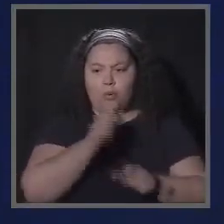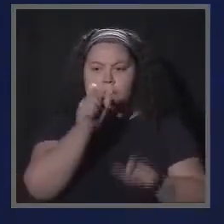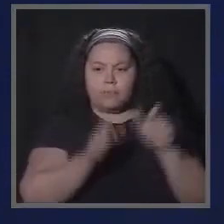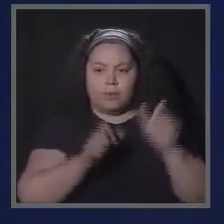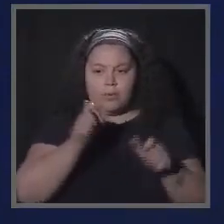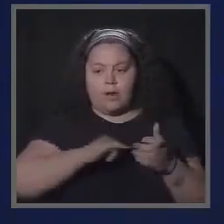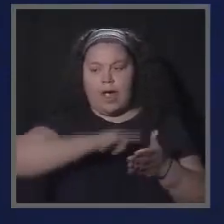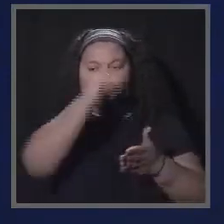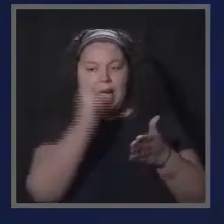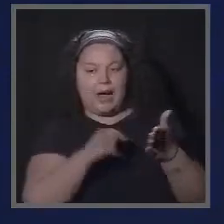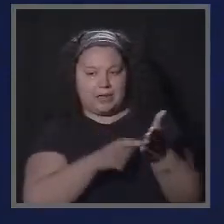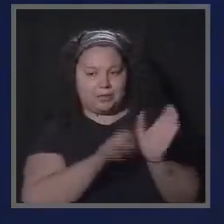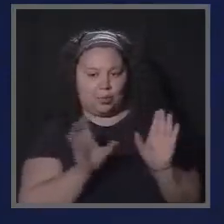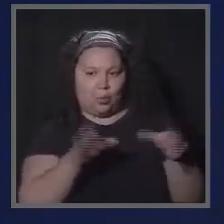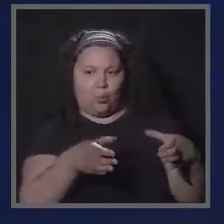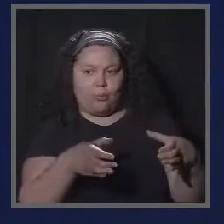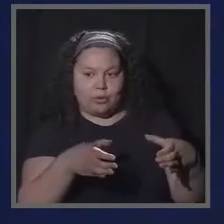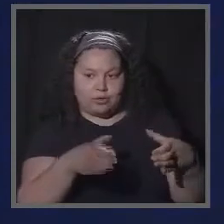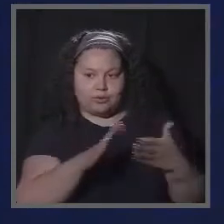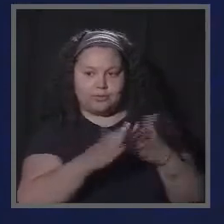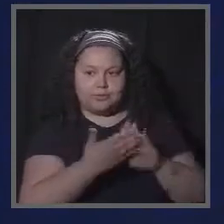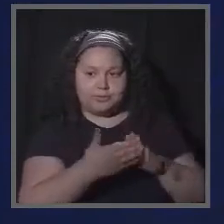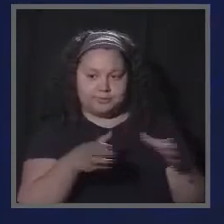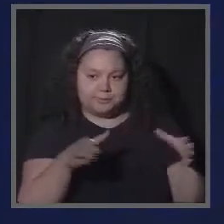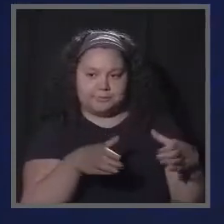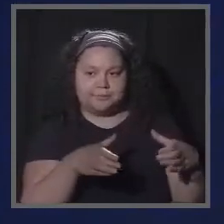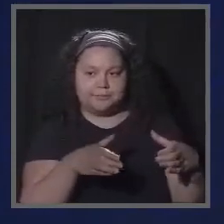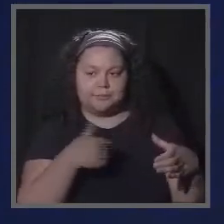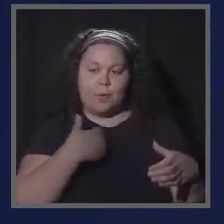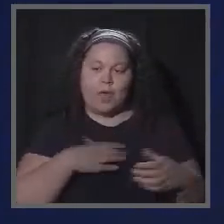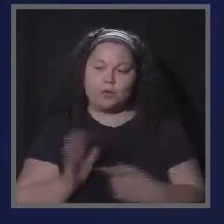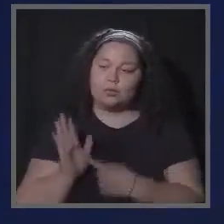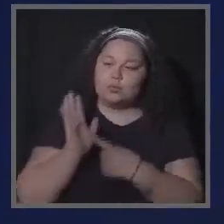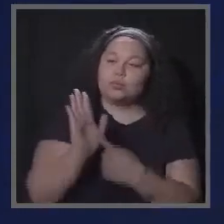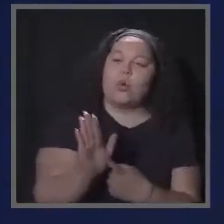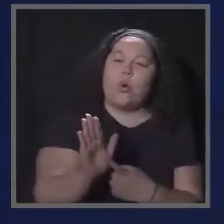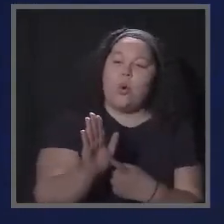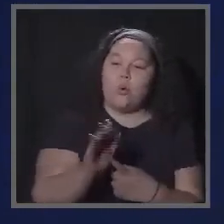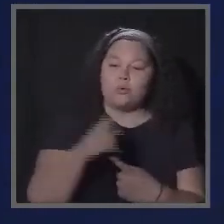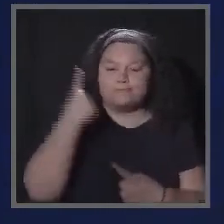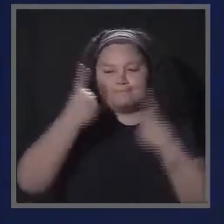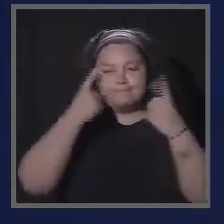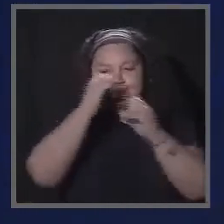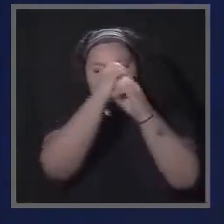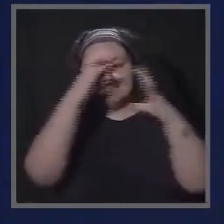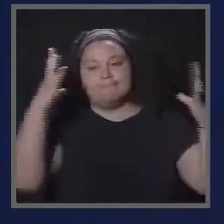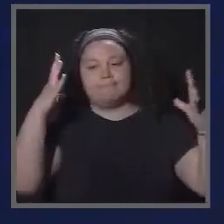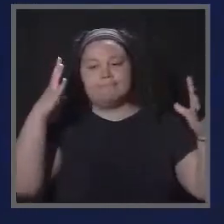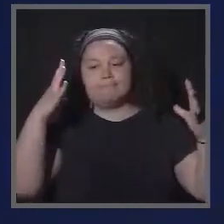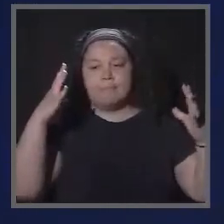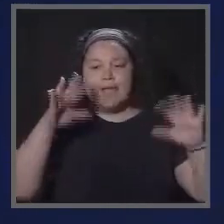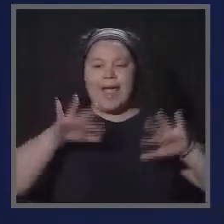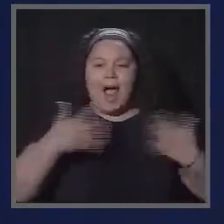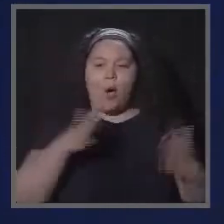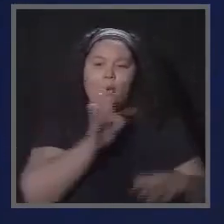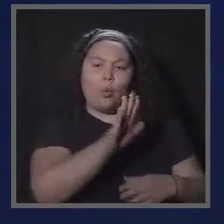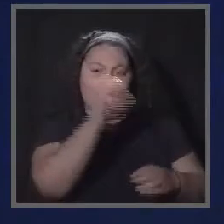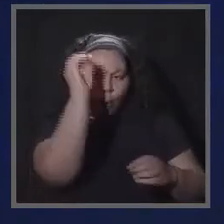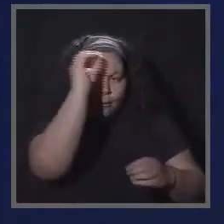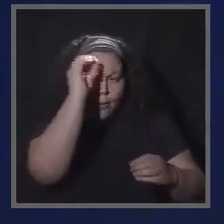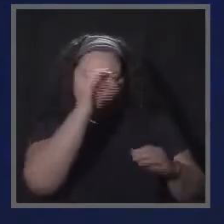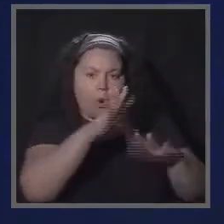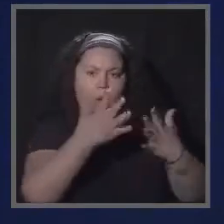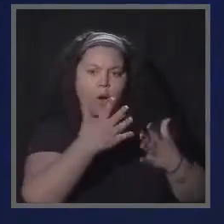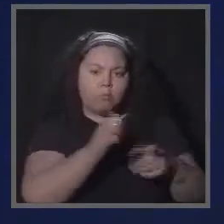community art. And I would like in your presentation to insist and tell us more about your perception and your